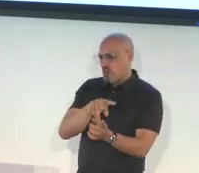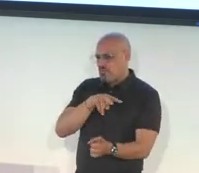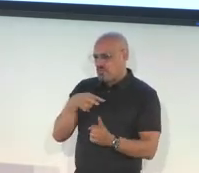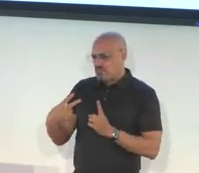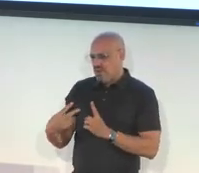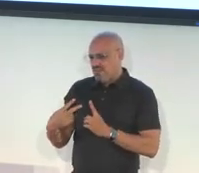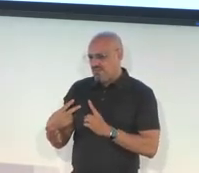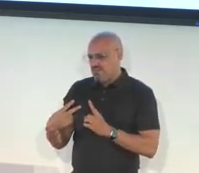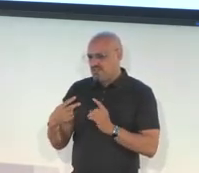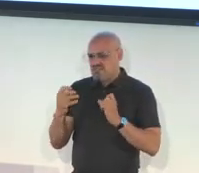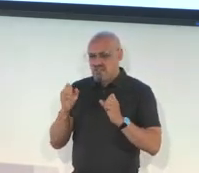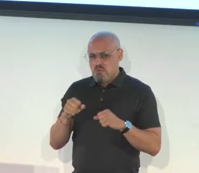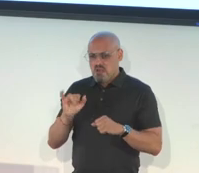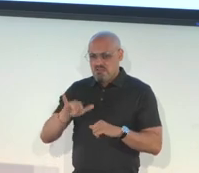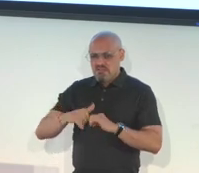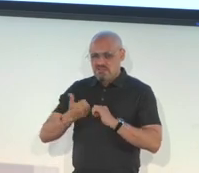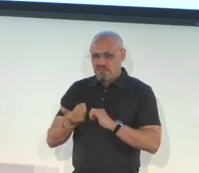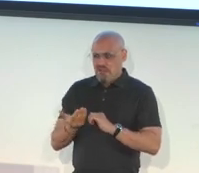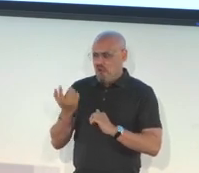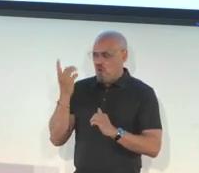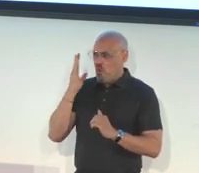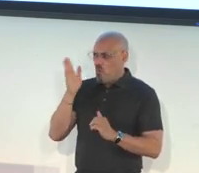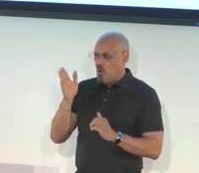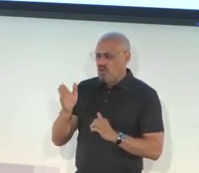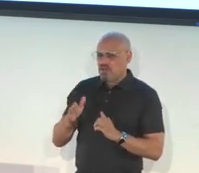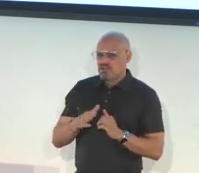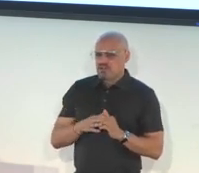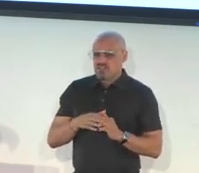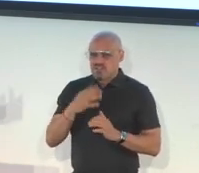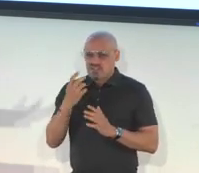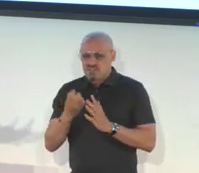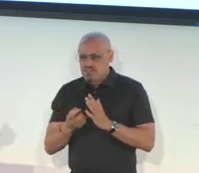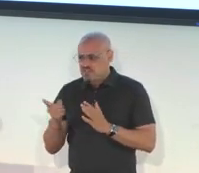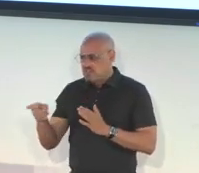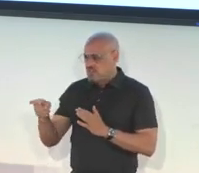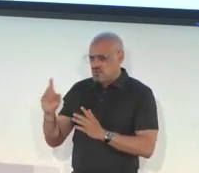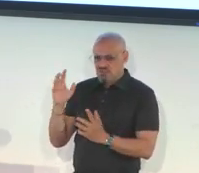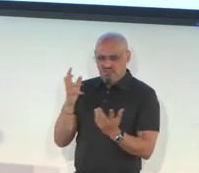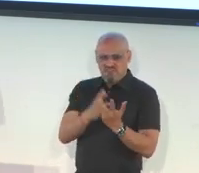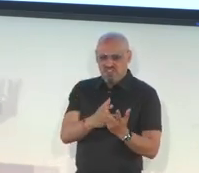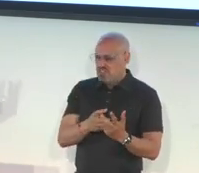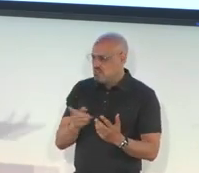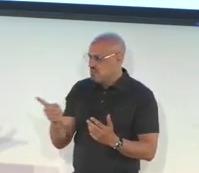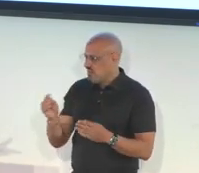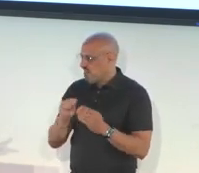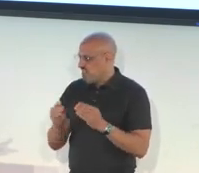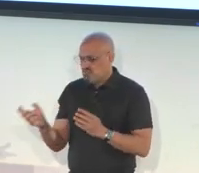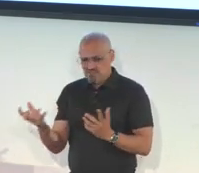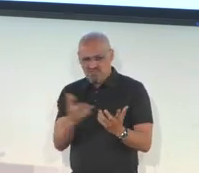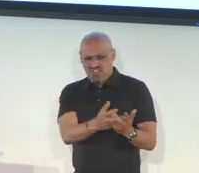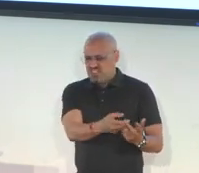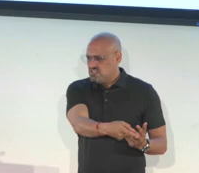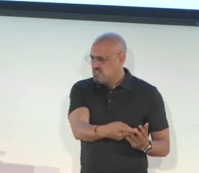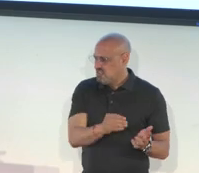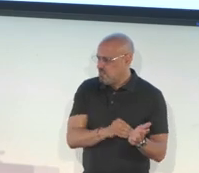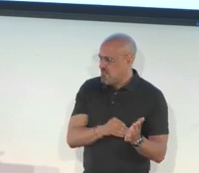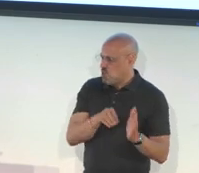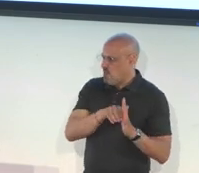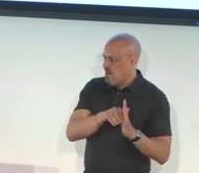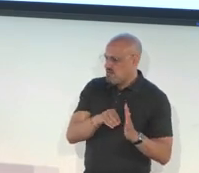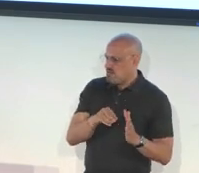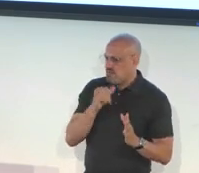to be able to go, this is how we're going to diagnose, to fix, to try and sort, because that's the way that the medical mindset